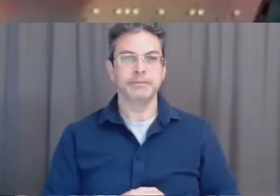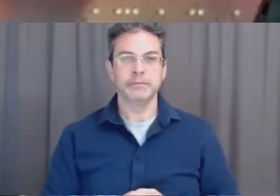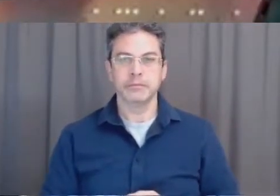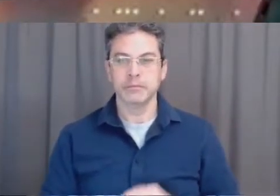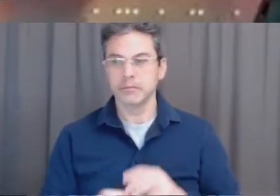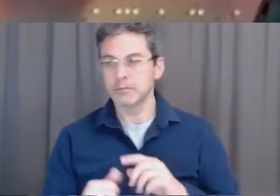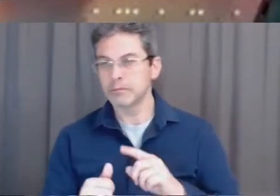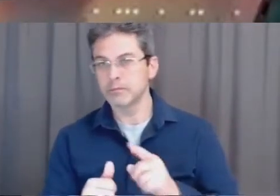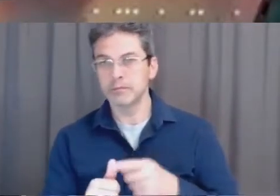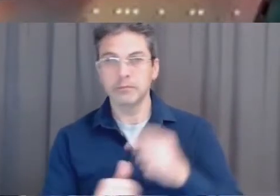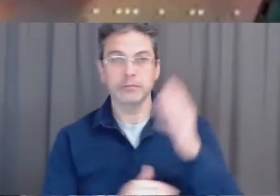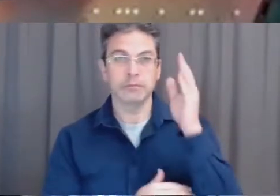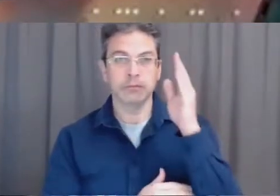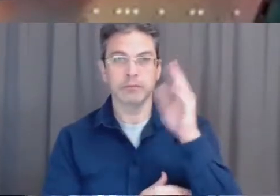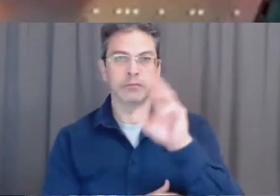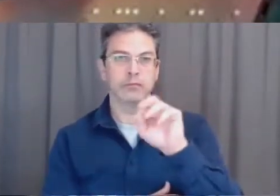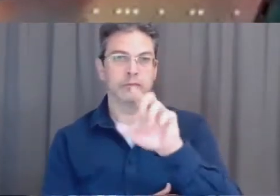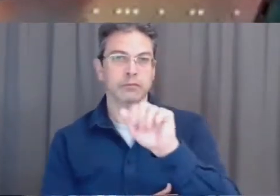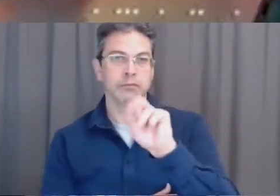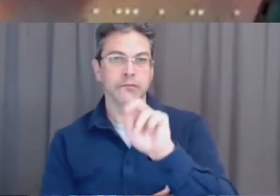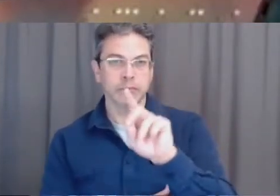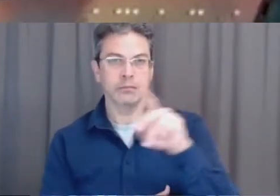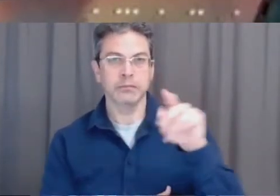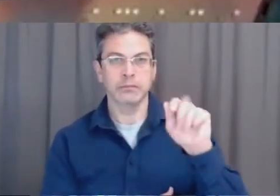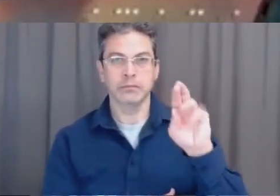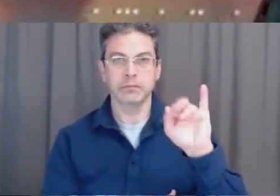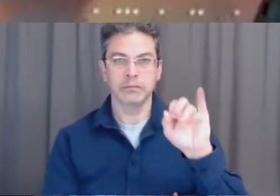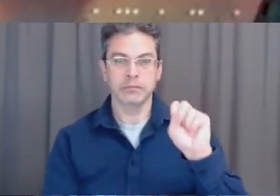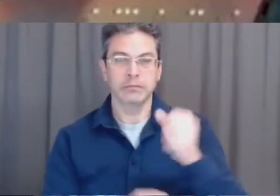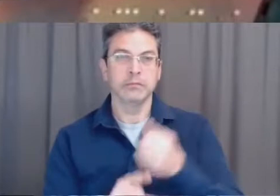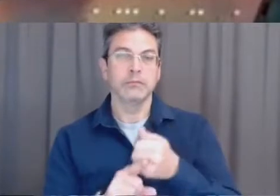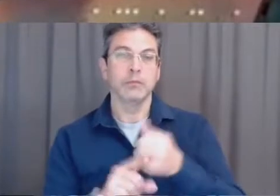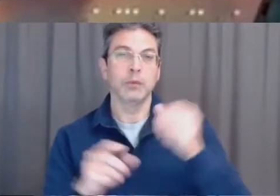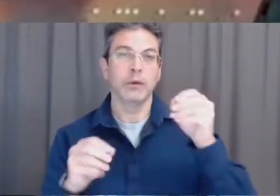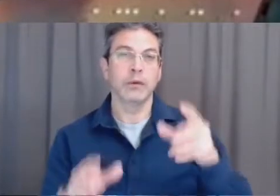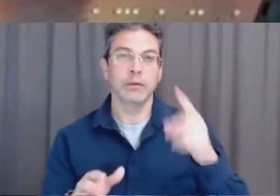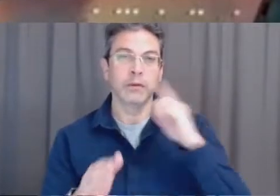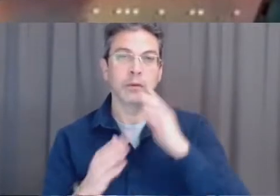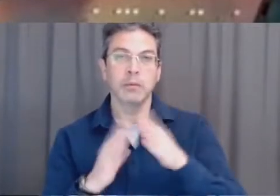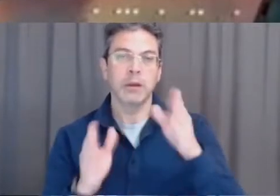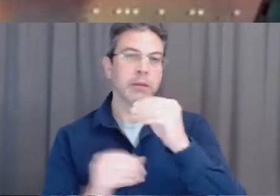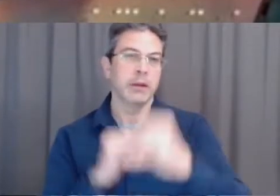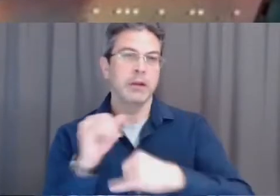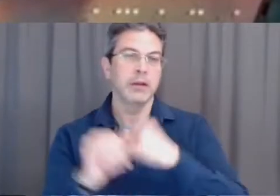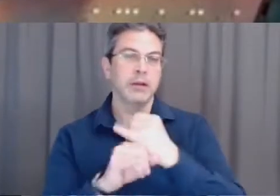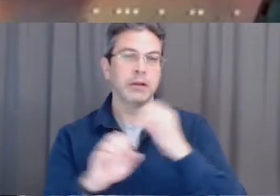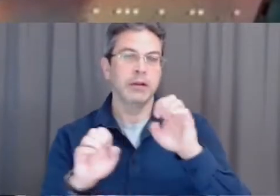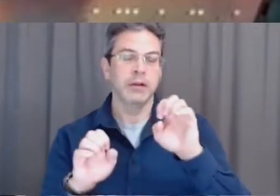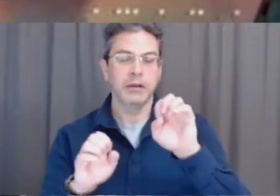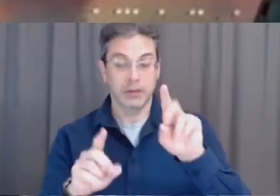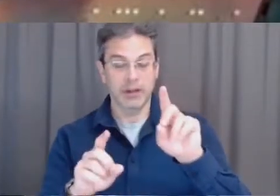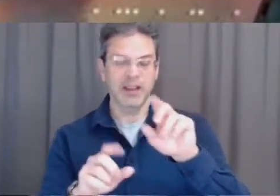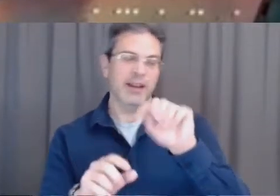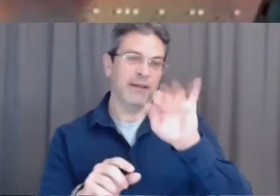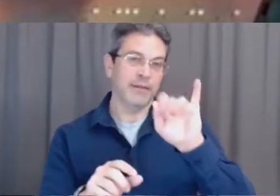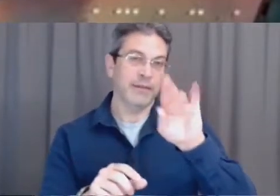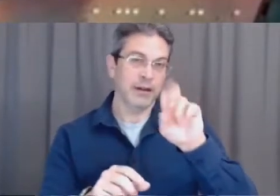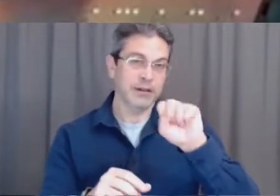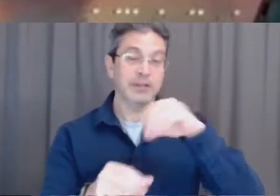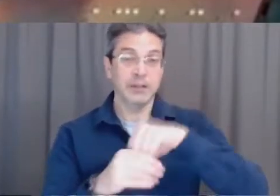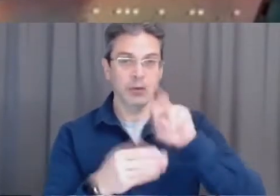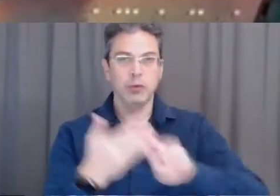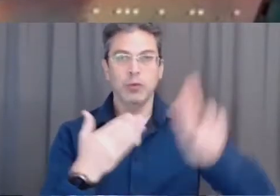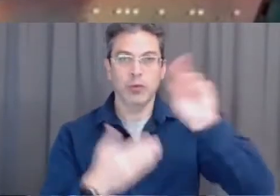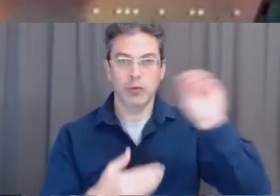speaker today is Roland Paris. Roland is a professor of public and international affairs at the University of Ottawa. He holds a PhD